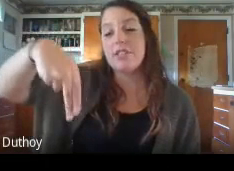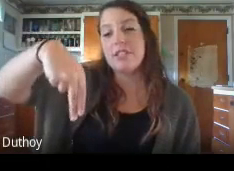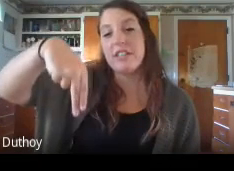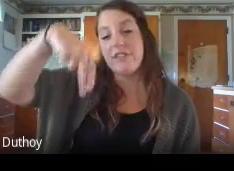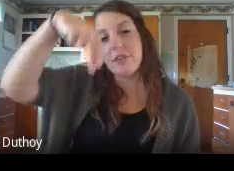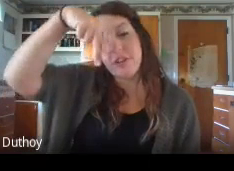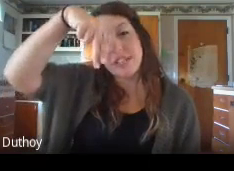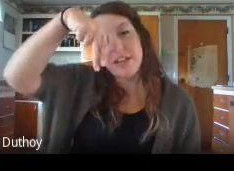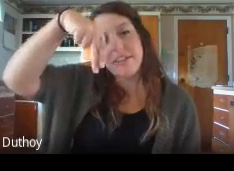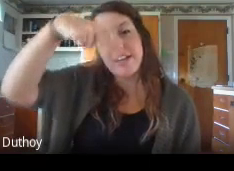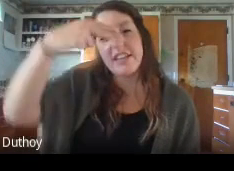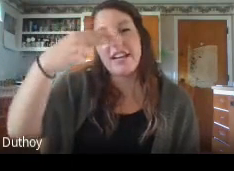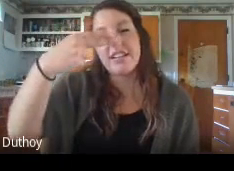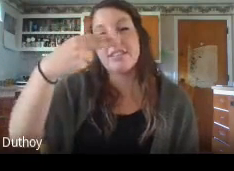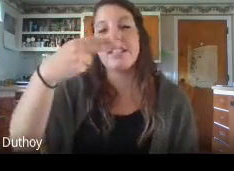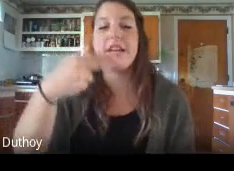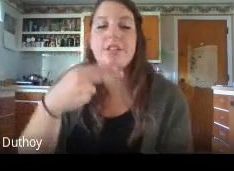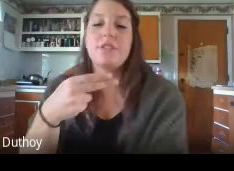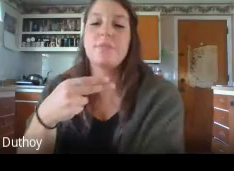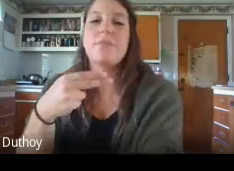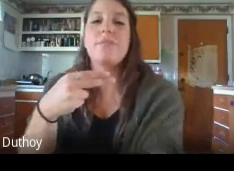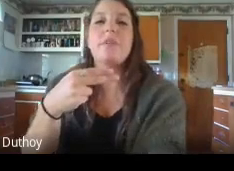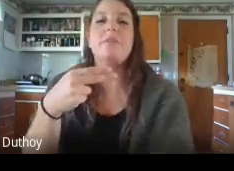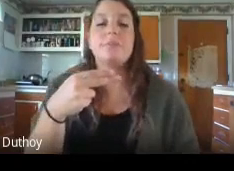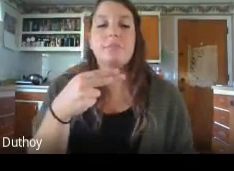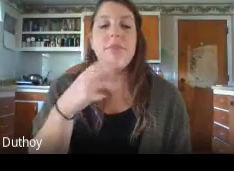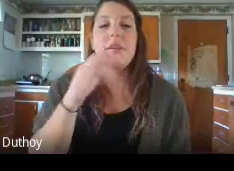lowercase h. If you go this way, right, it kind of looks like a H.